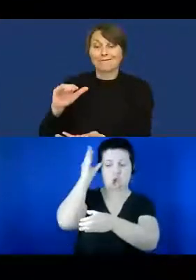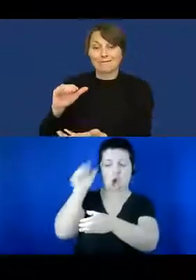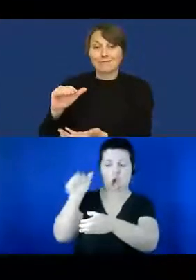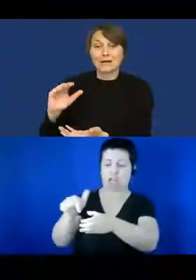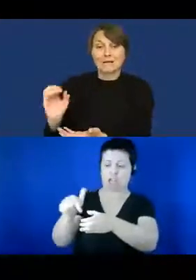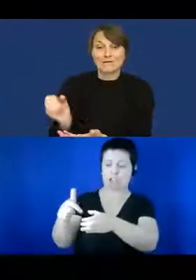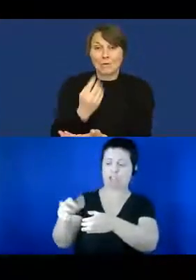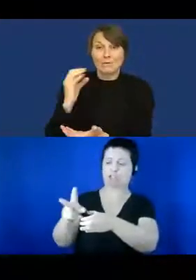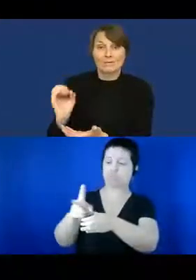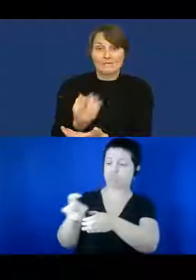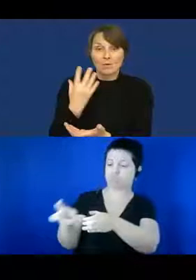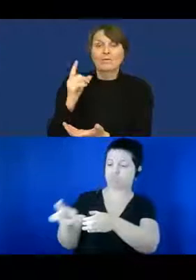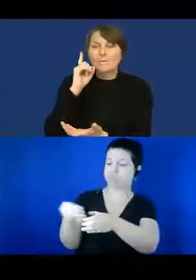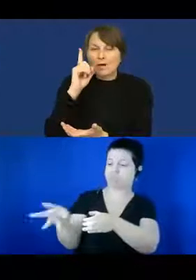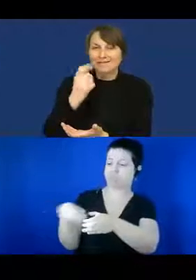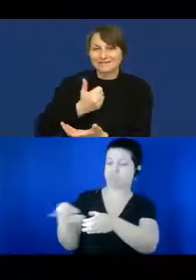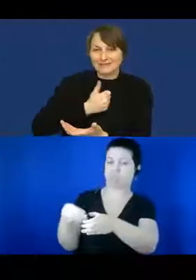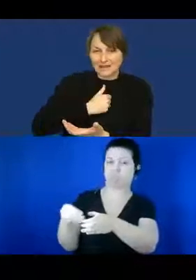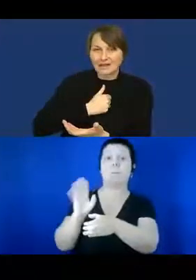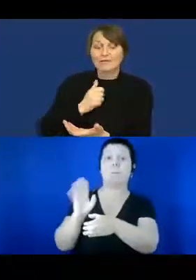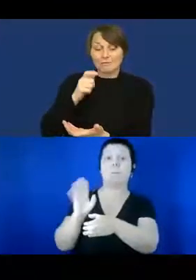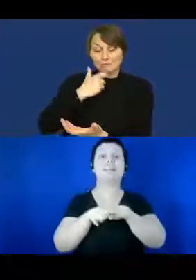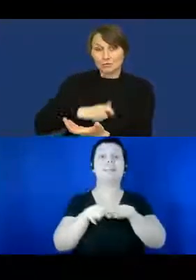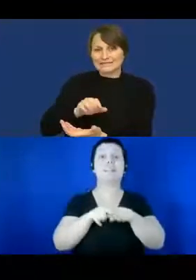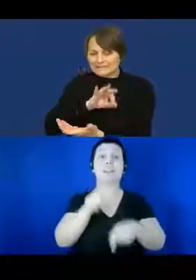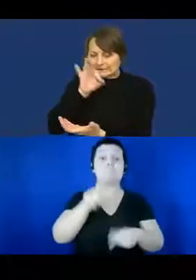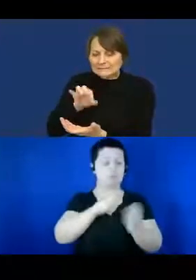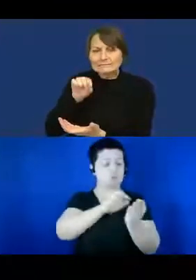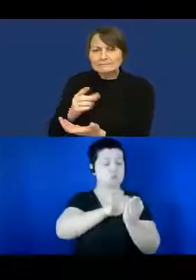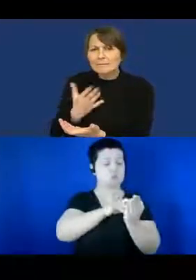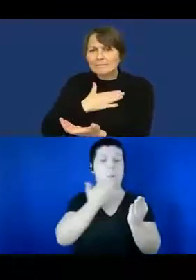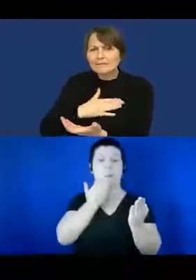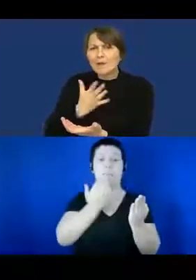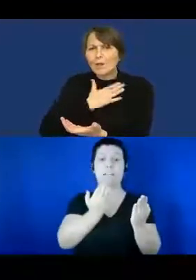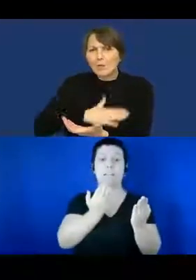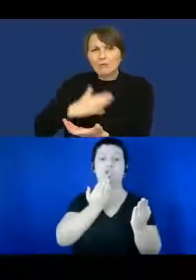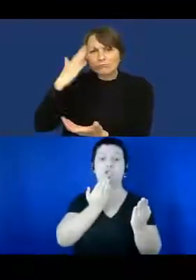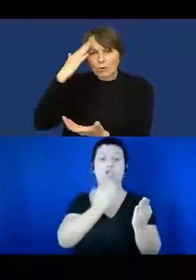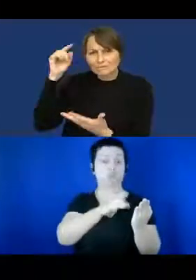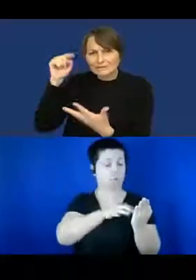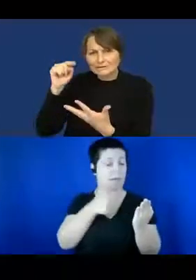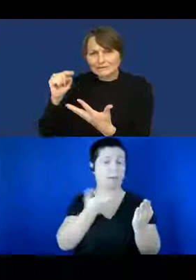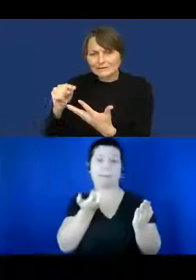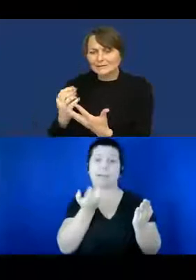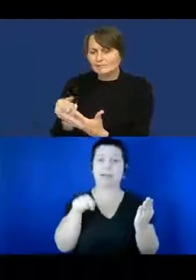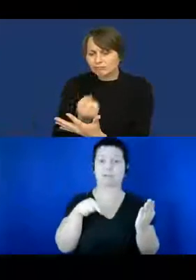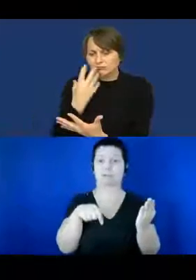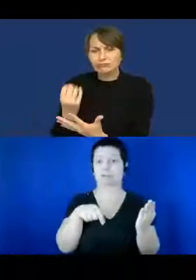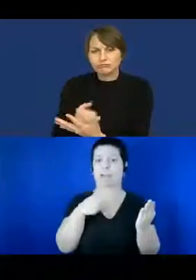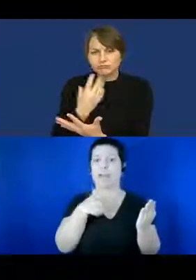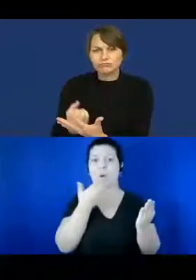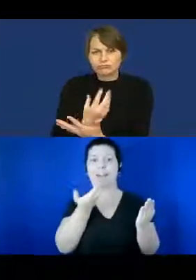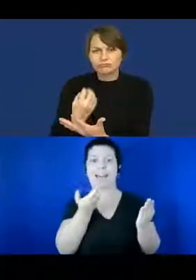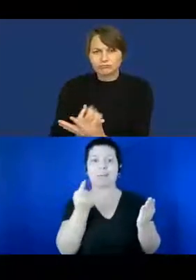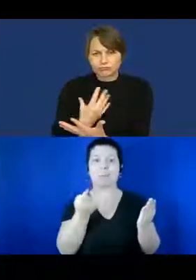but also by the queries that the user has given. It's those queries which determine what the knowledge